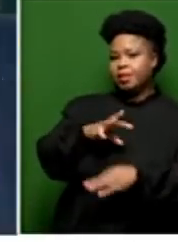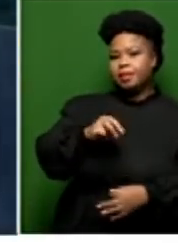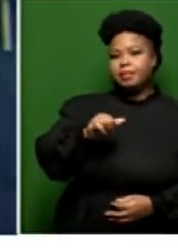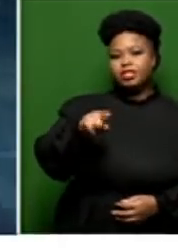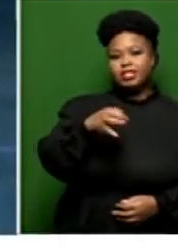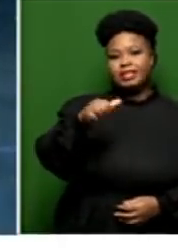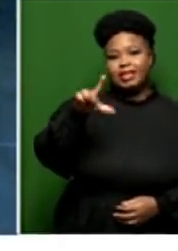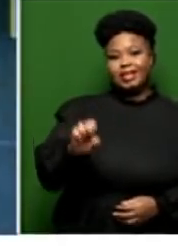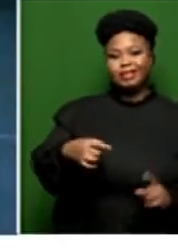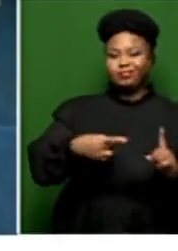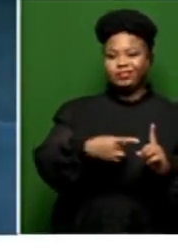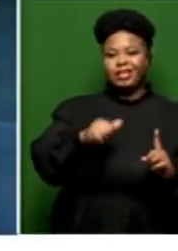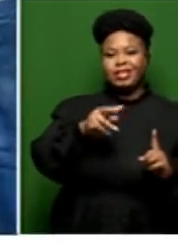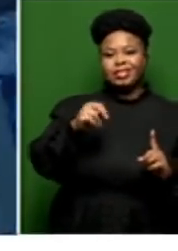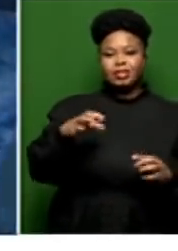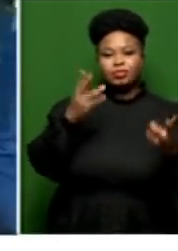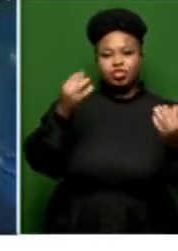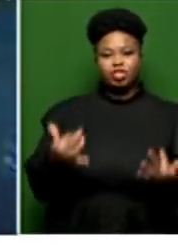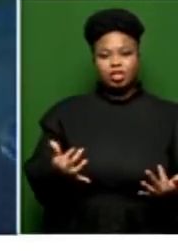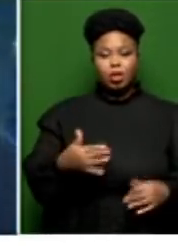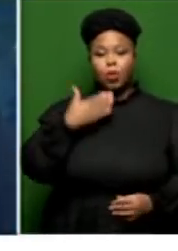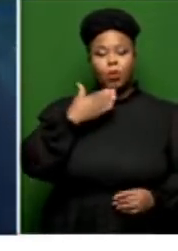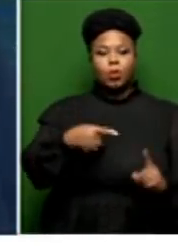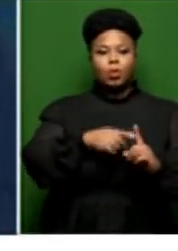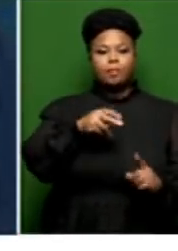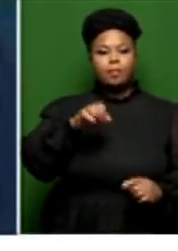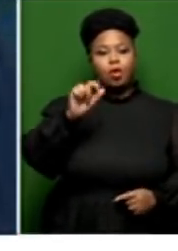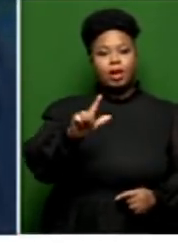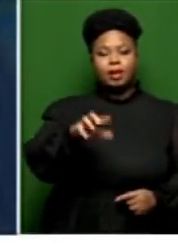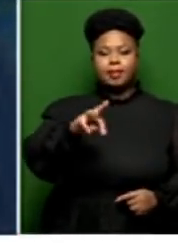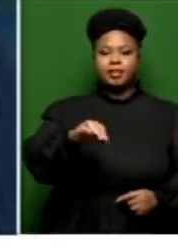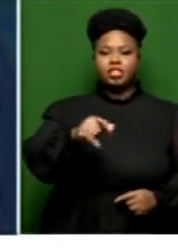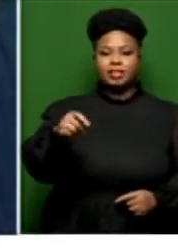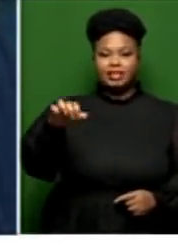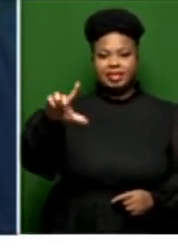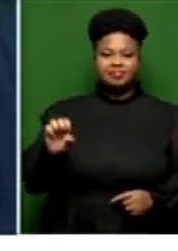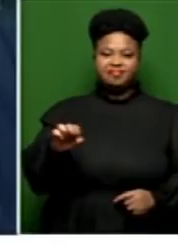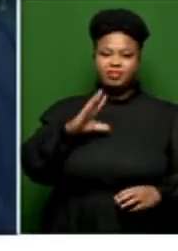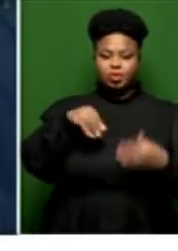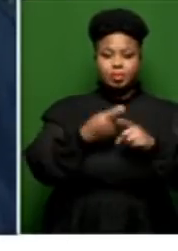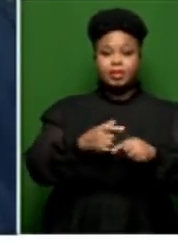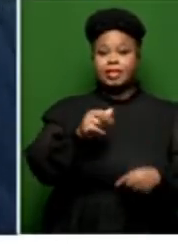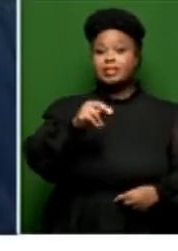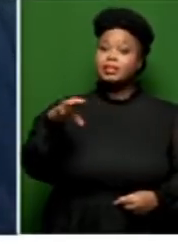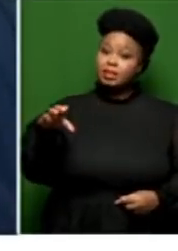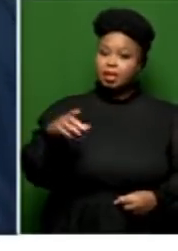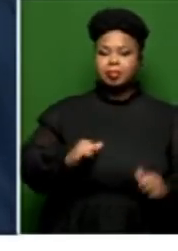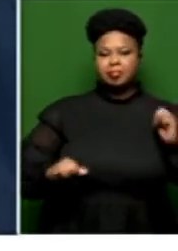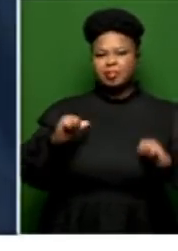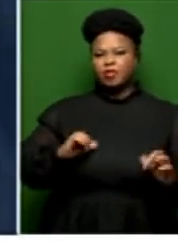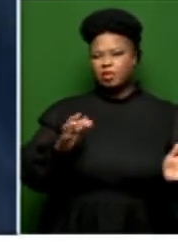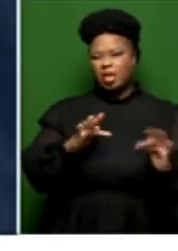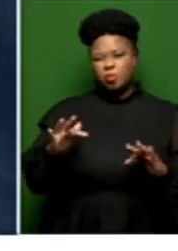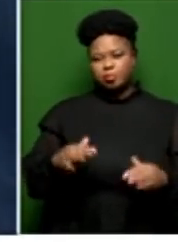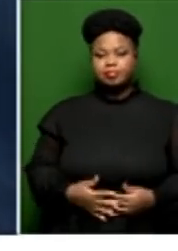the ANC Treasurer General, Ntate Paul Mashatile, talking about the ANC and its performance